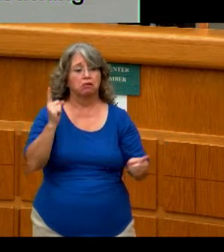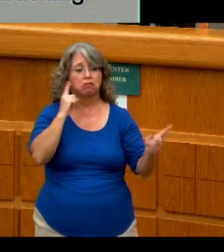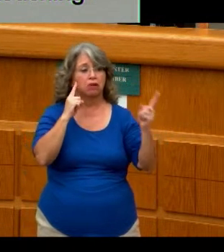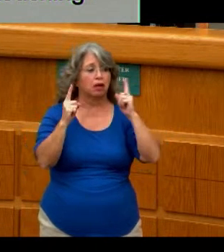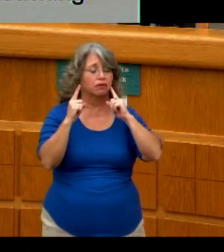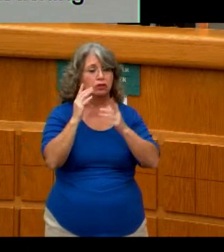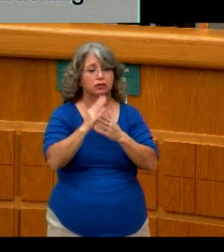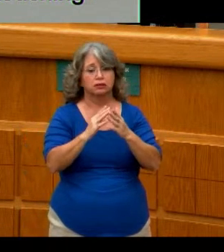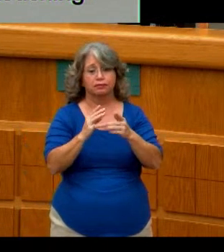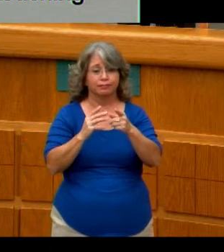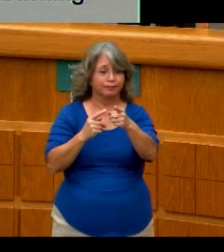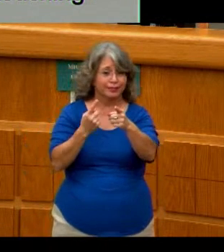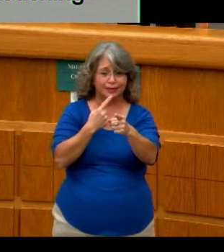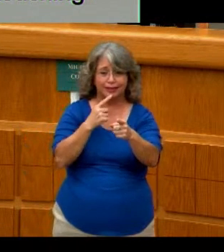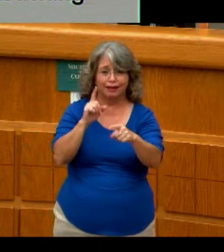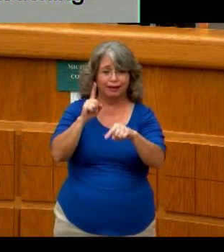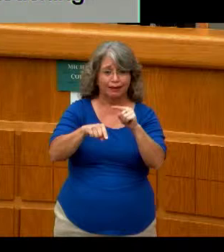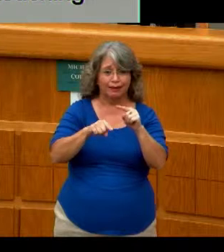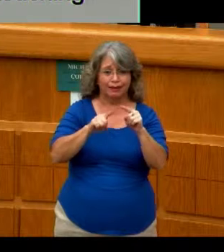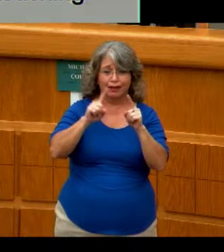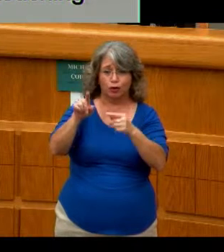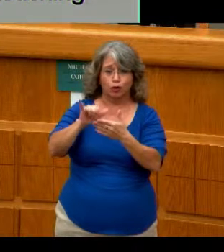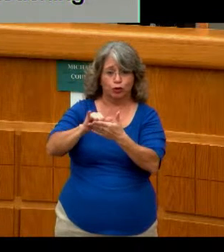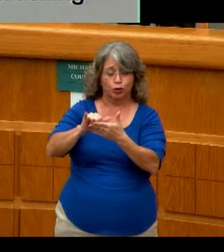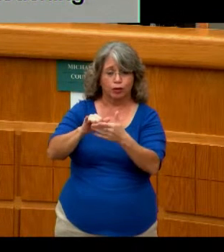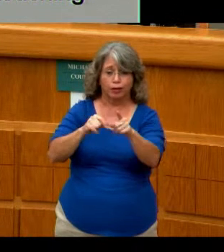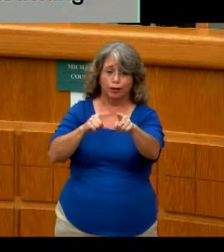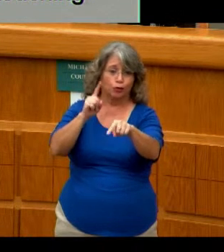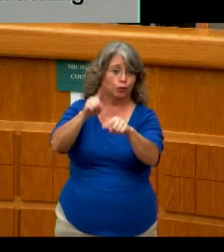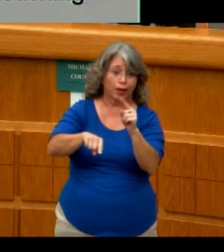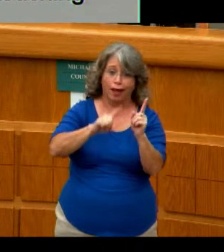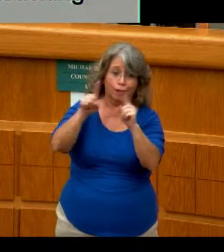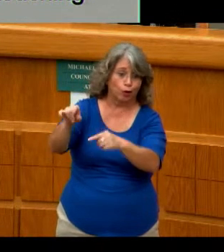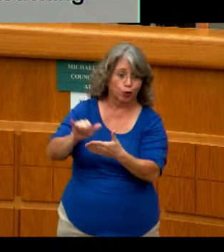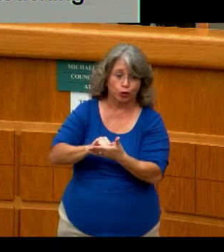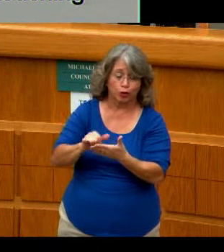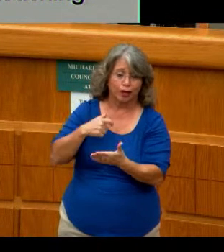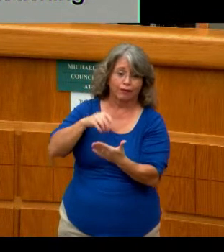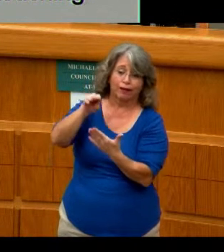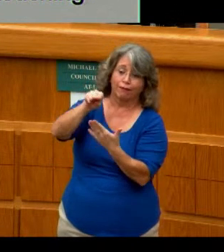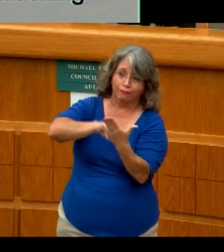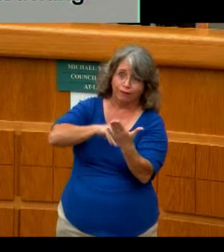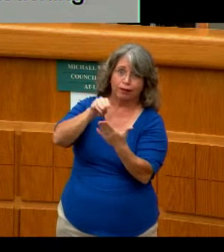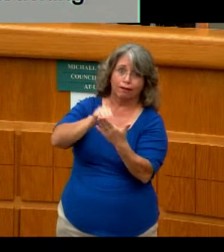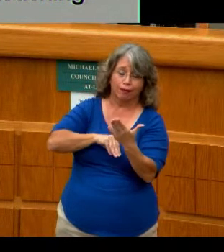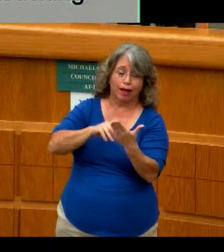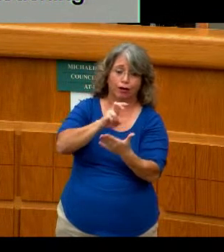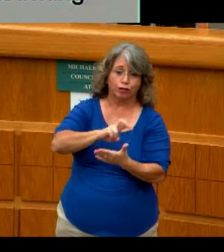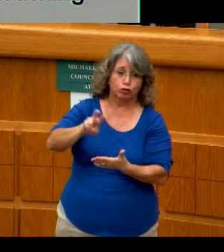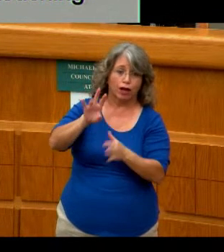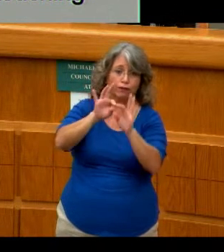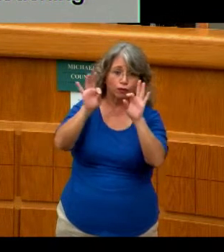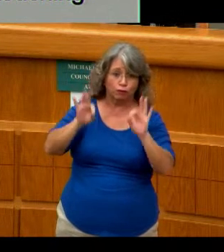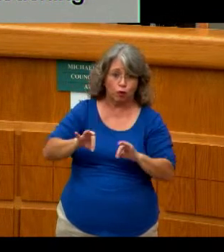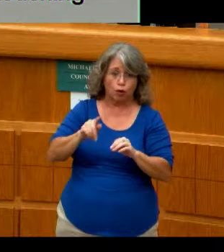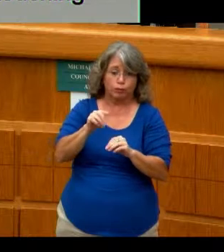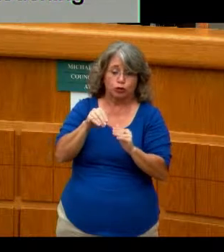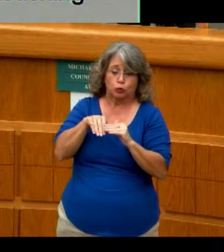graphics. Avoid travel if you can. I heard talk about not going to New York. You kind of can't